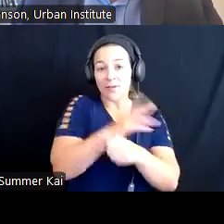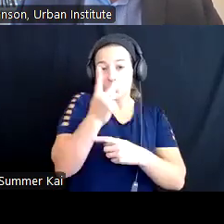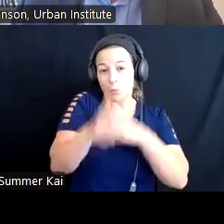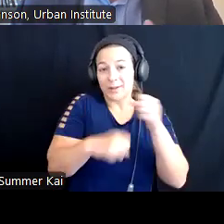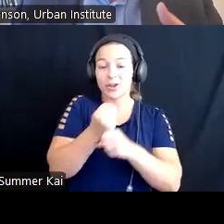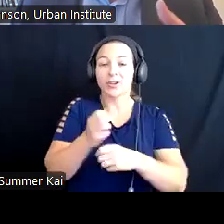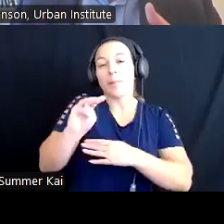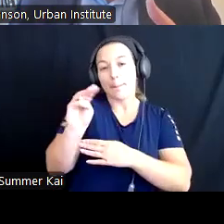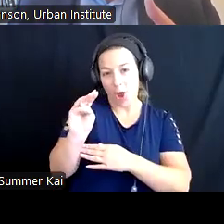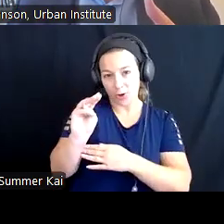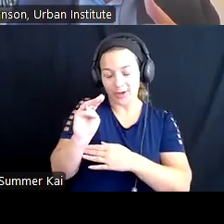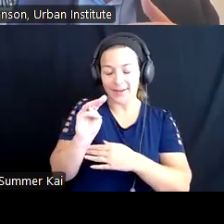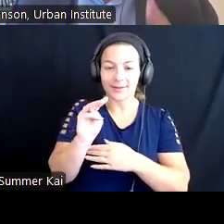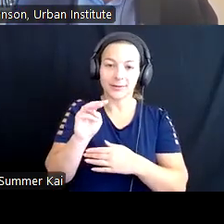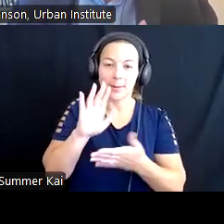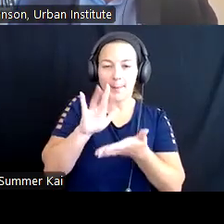But we see that